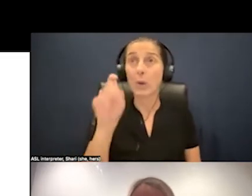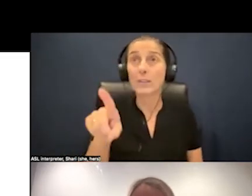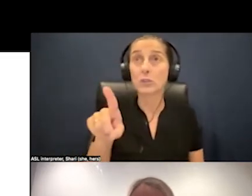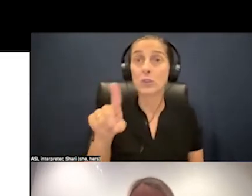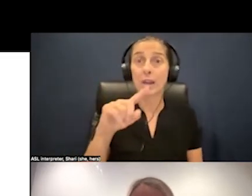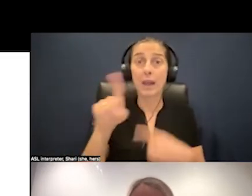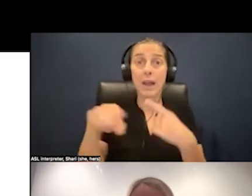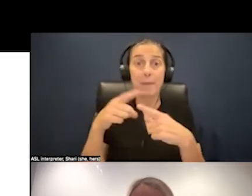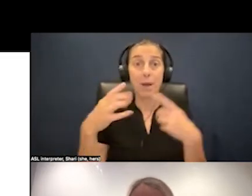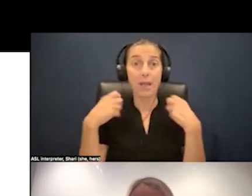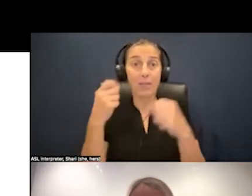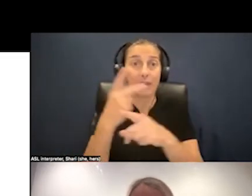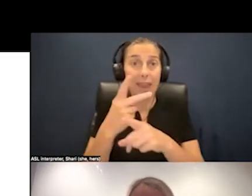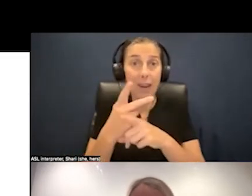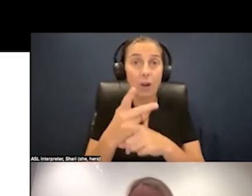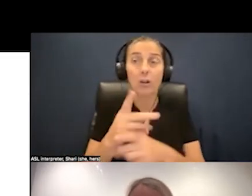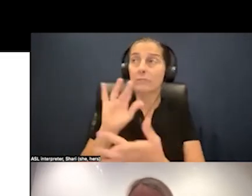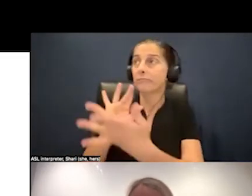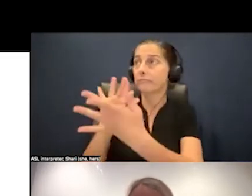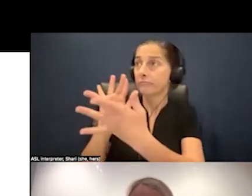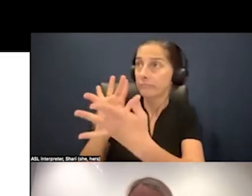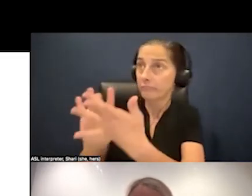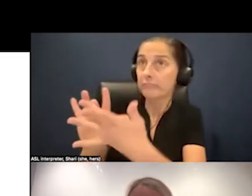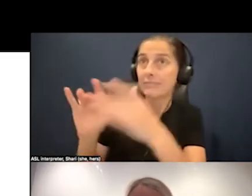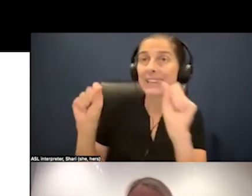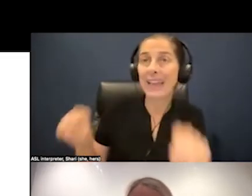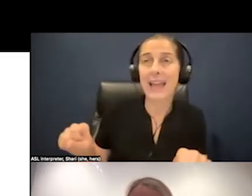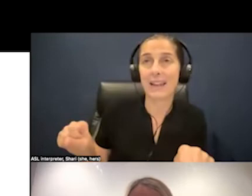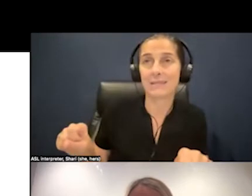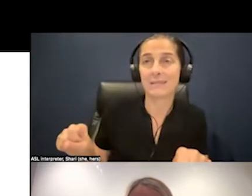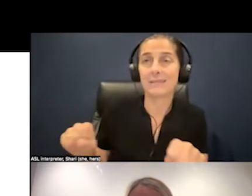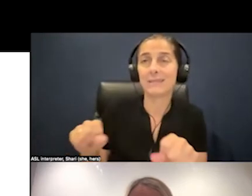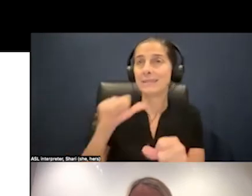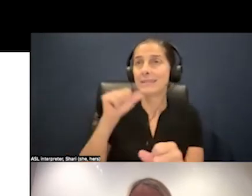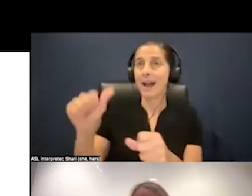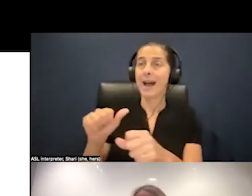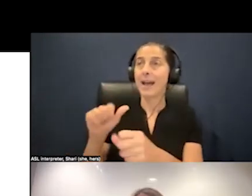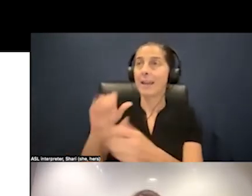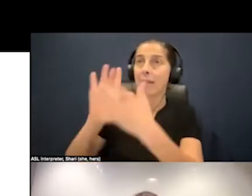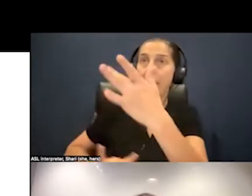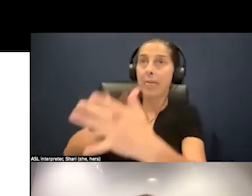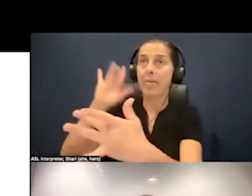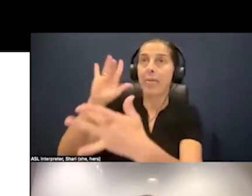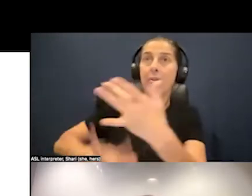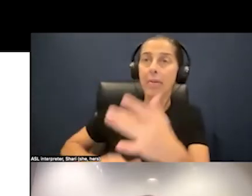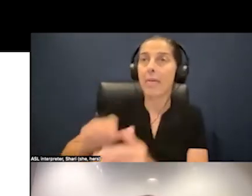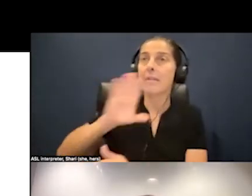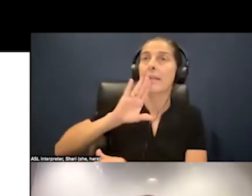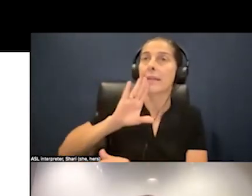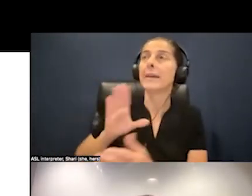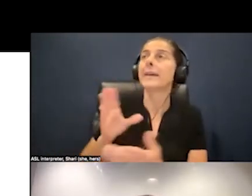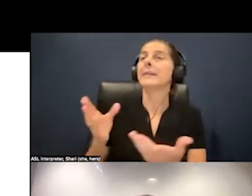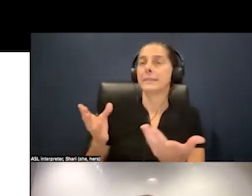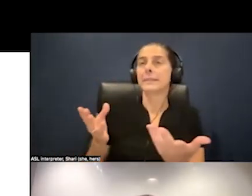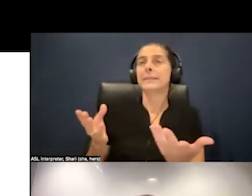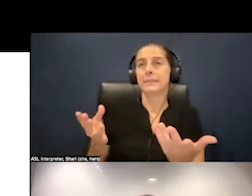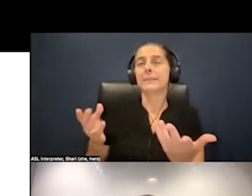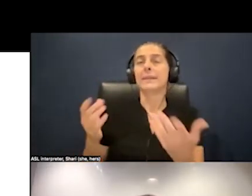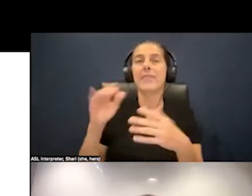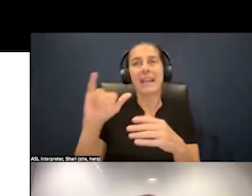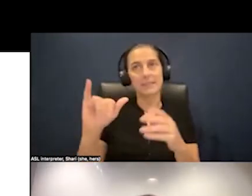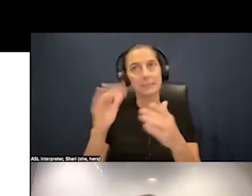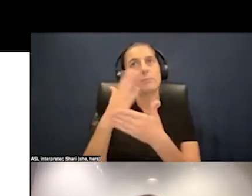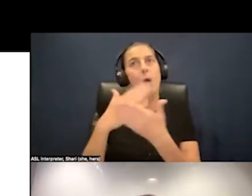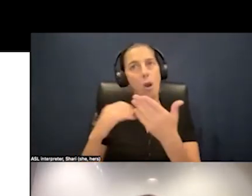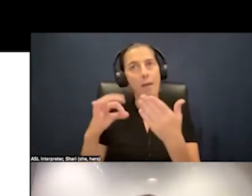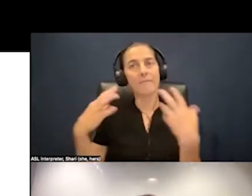your care. These are all really important parts of being able to have a healthy